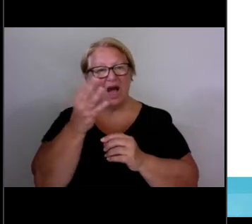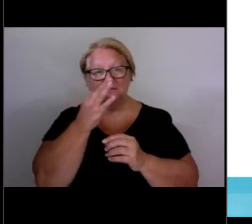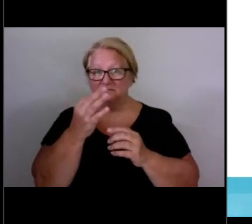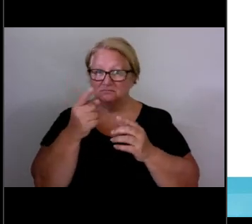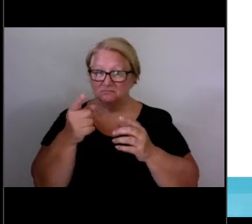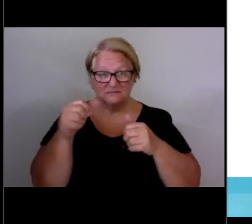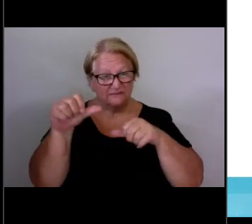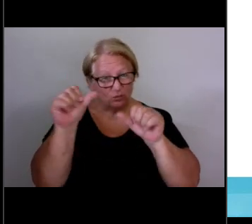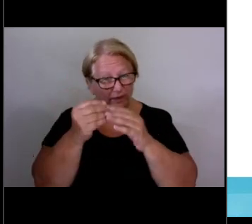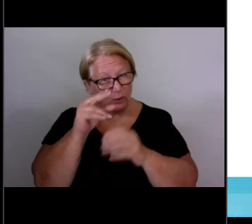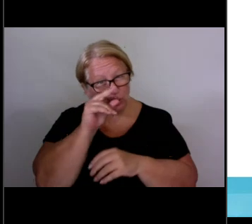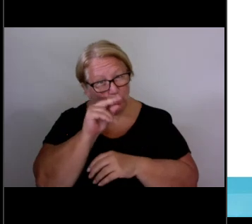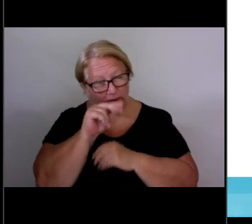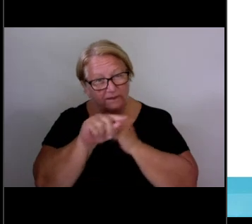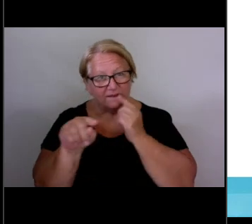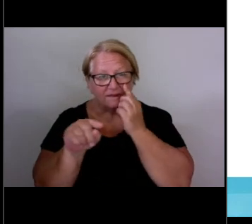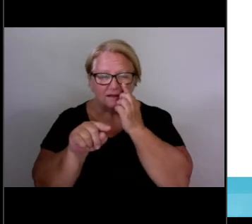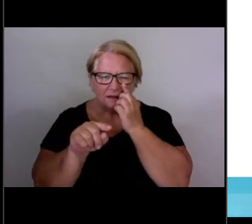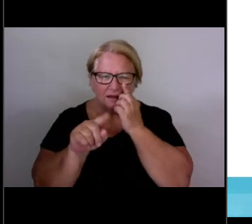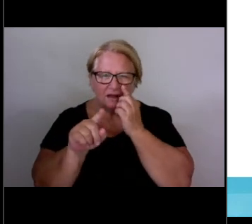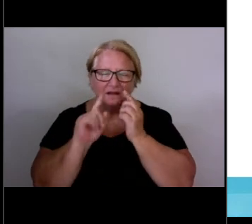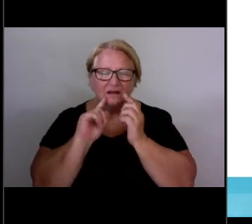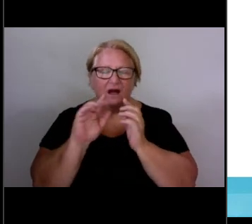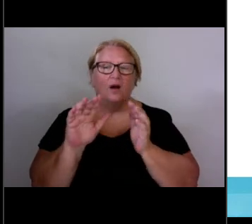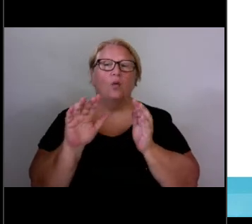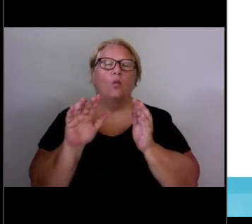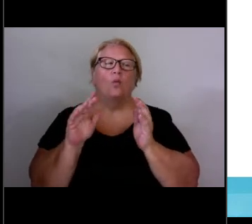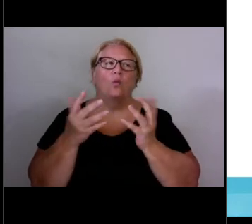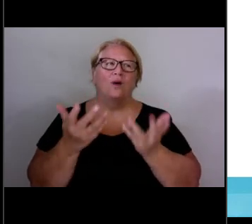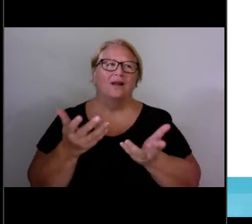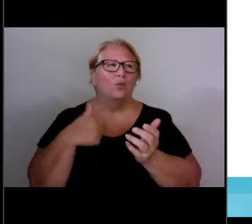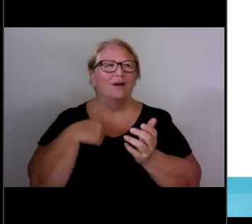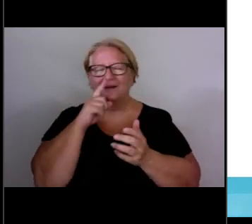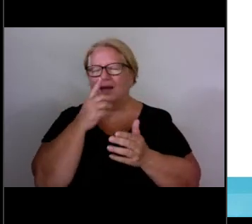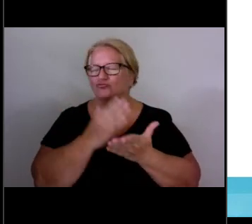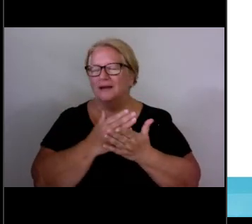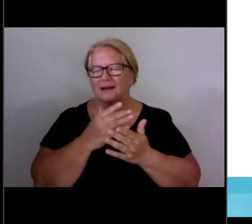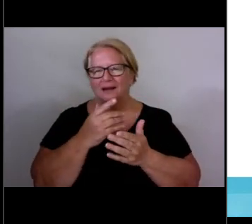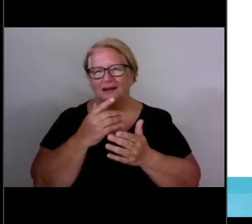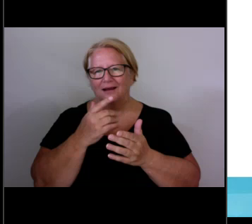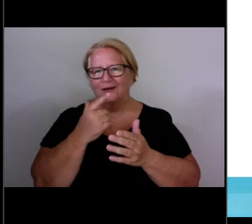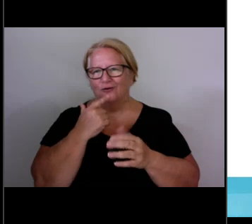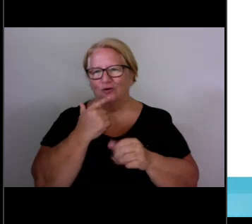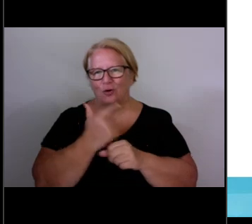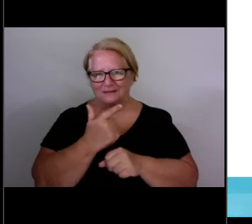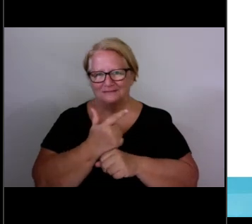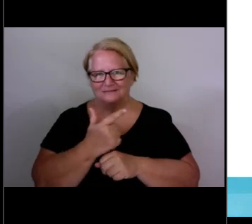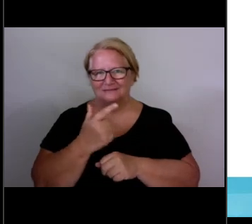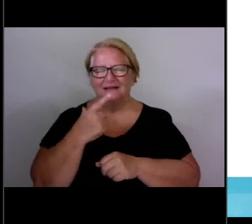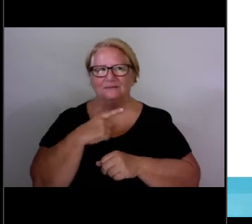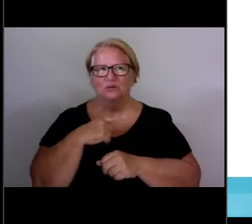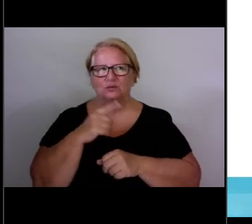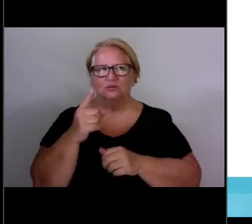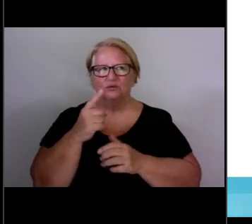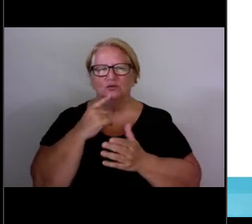Well, that is something that we can't really comment on because referrals